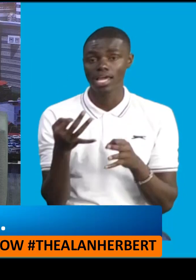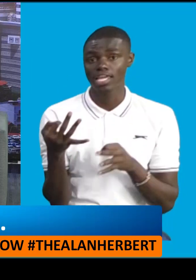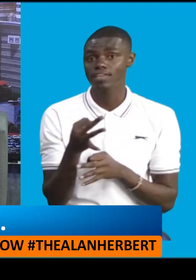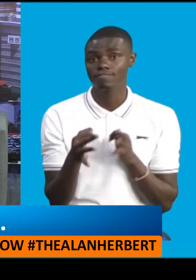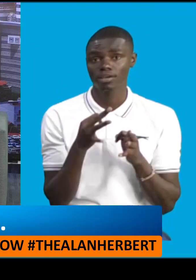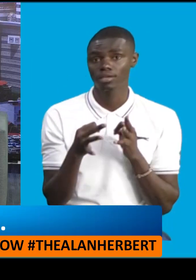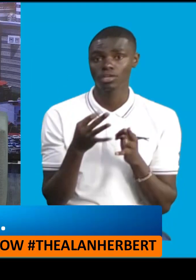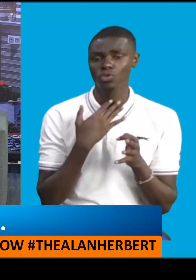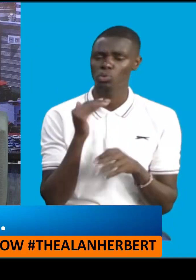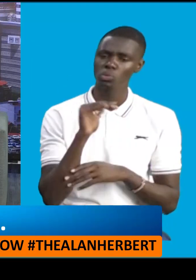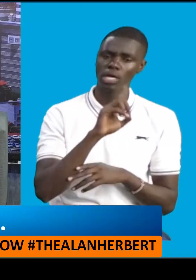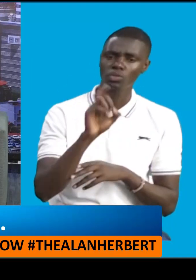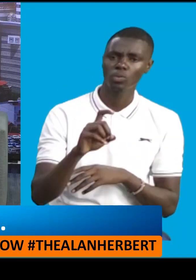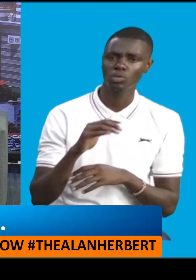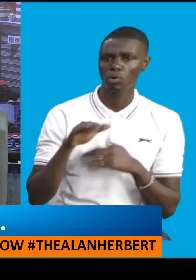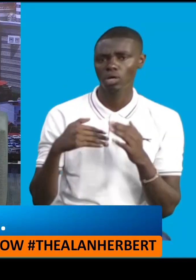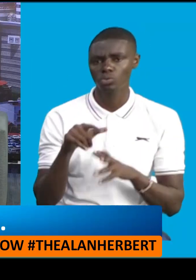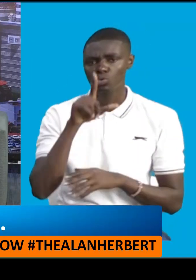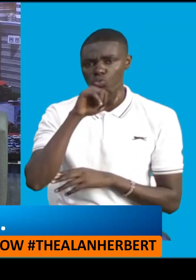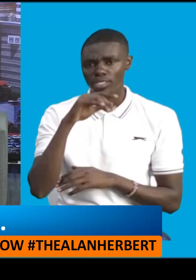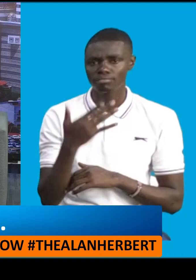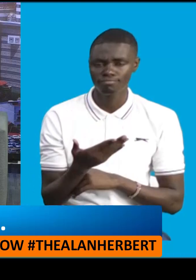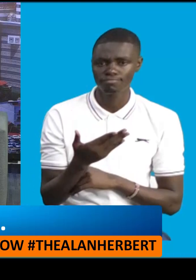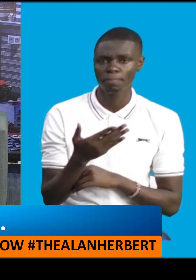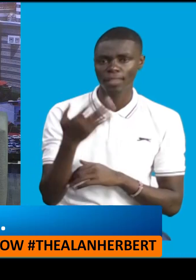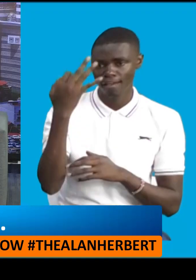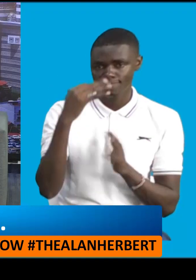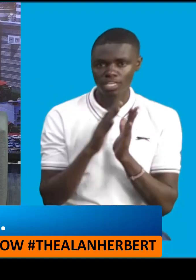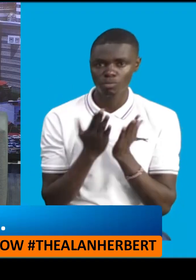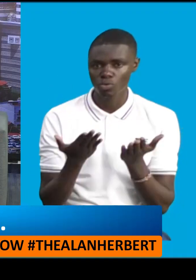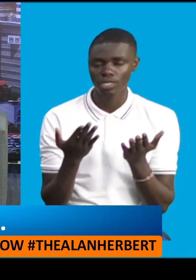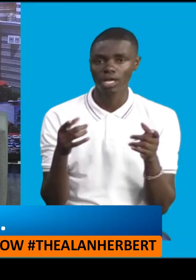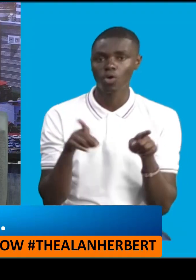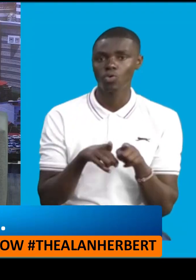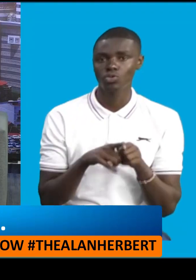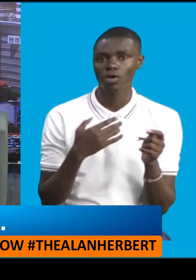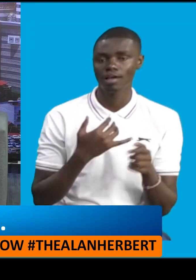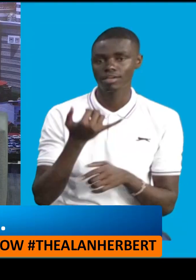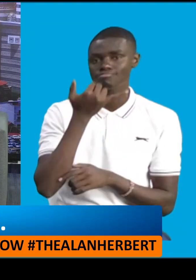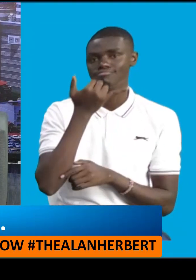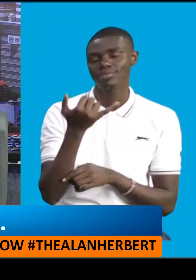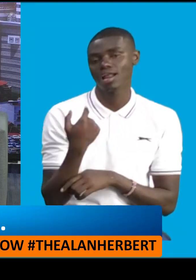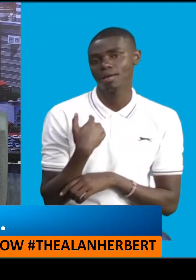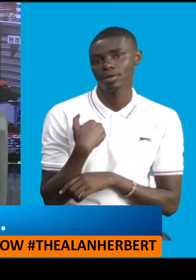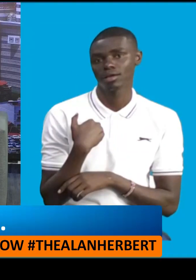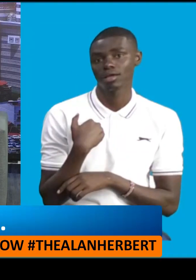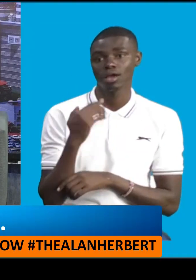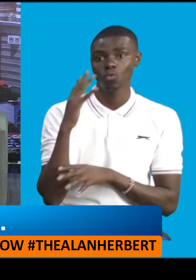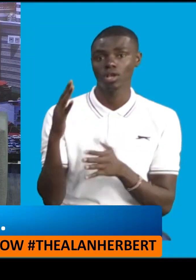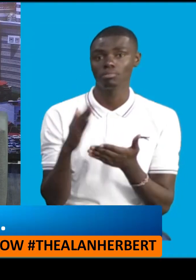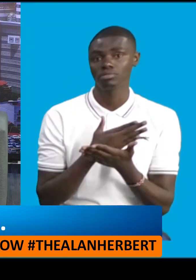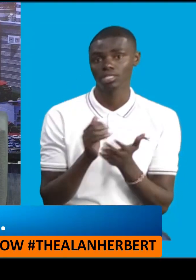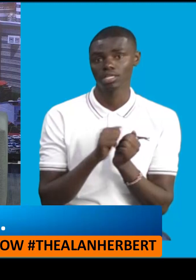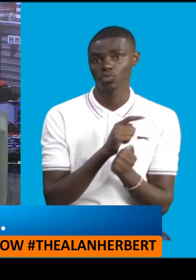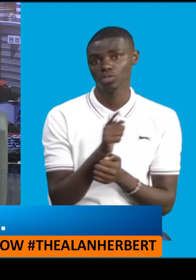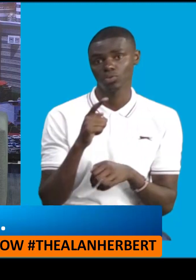Kenyan who wants to ask questions. We are on Twitter, we are on Facebook, and we have a toll-free line which